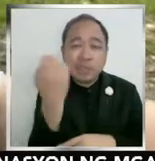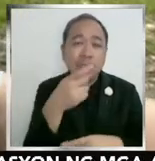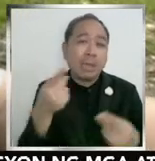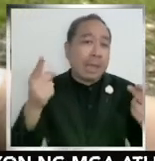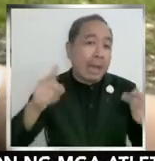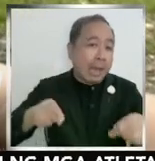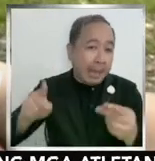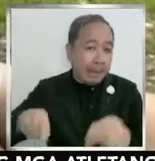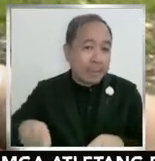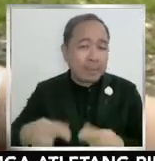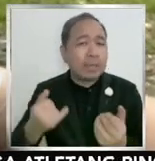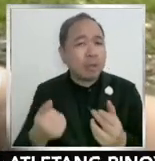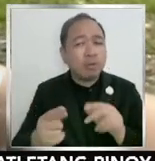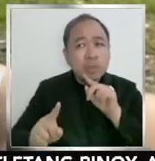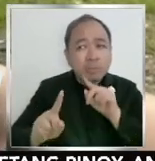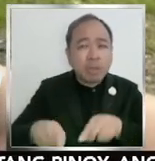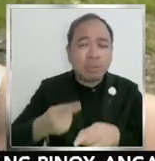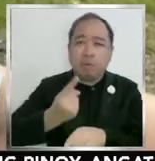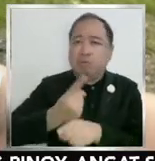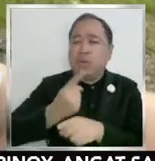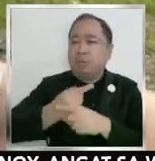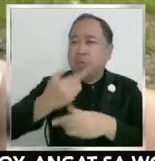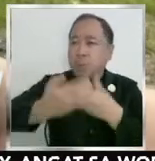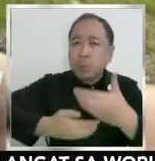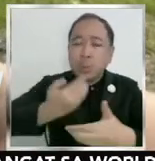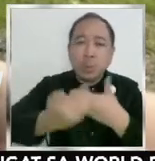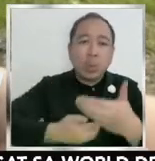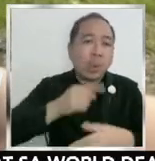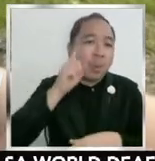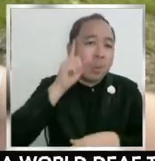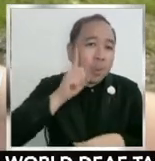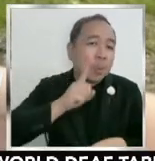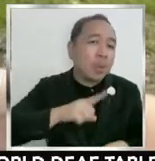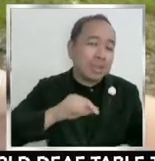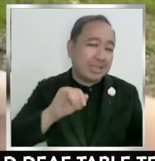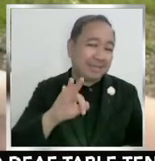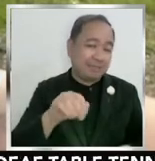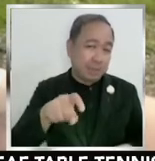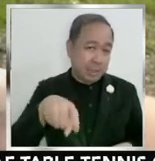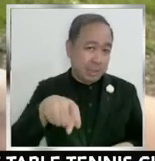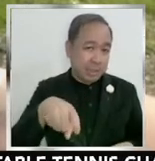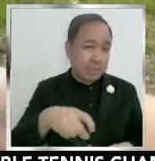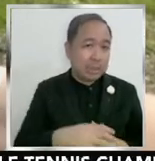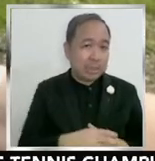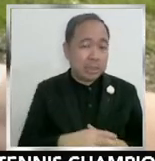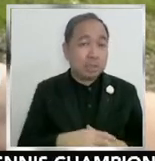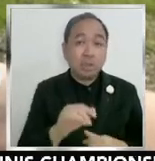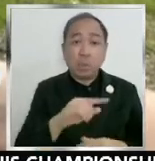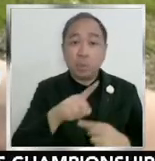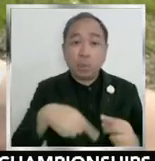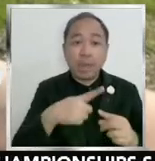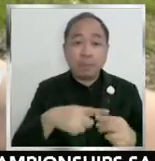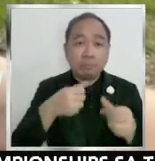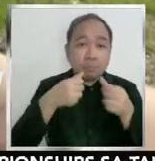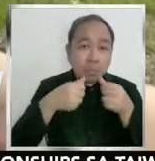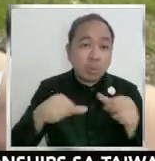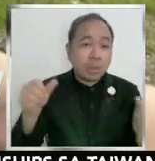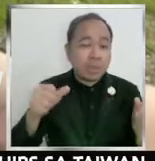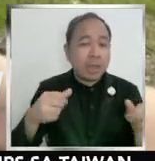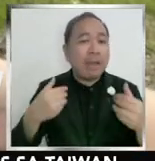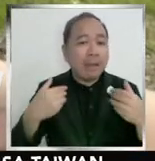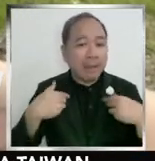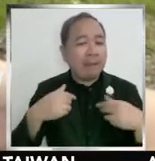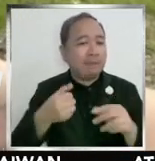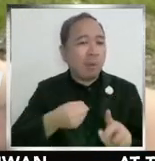properly if the case may be or if it is deemed necessary. So upon announcement of LPA, automatic, because we have the